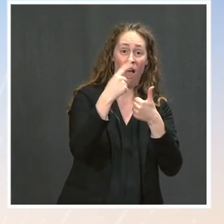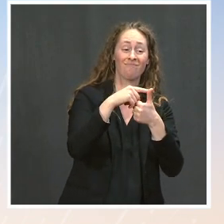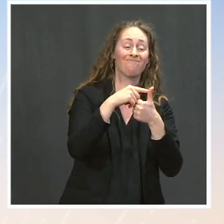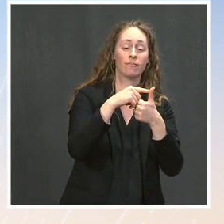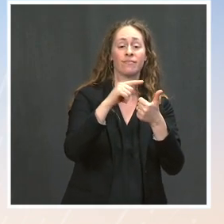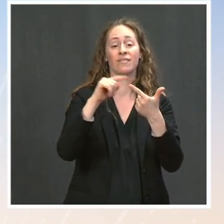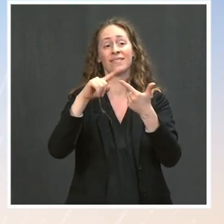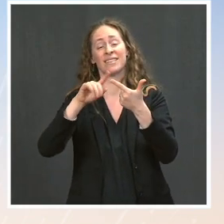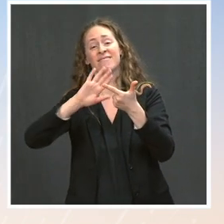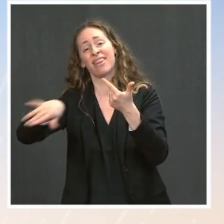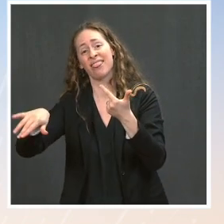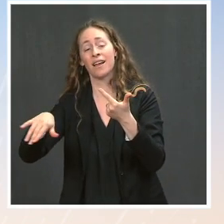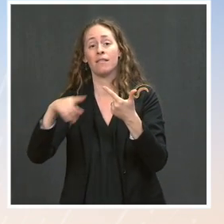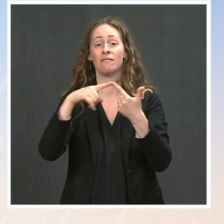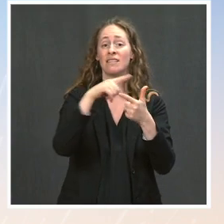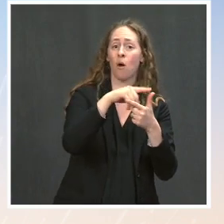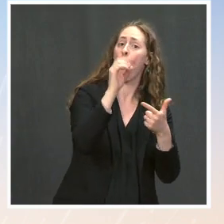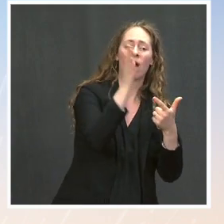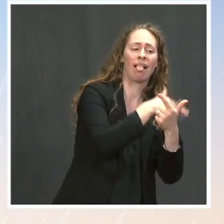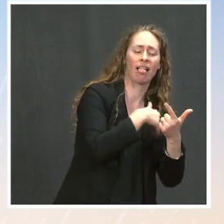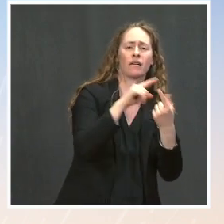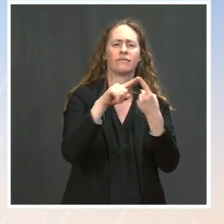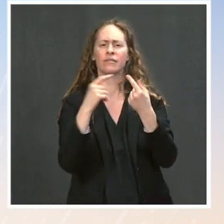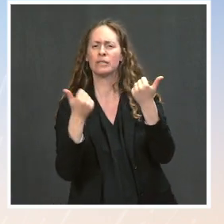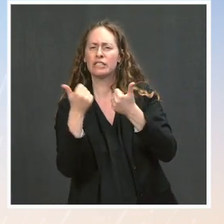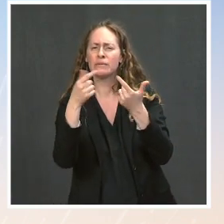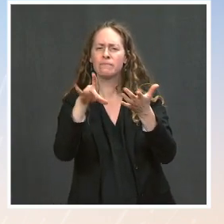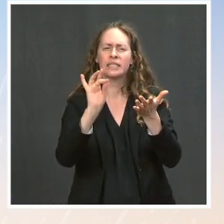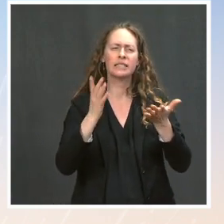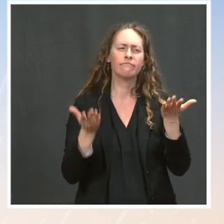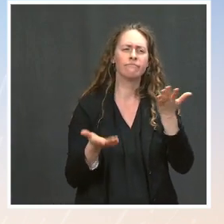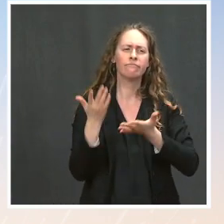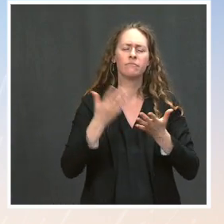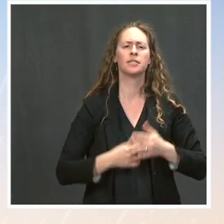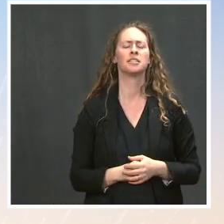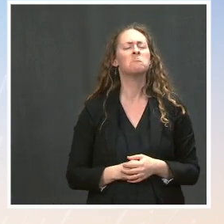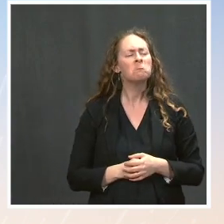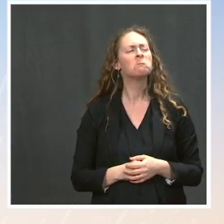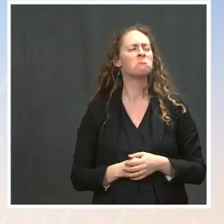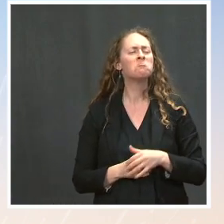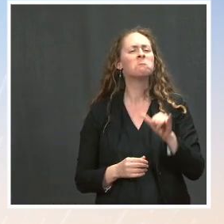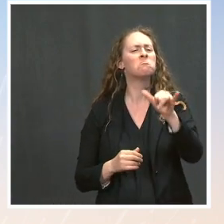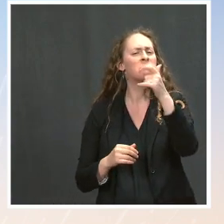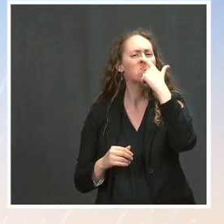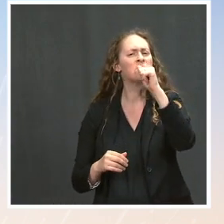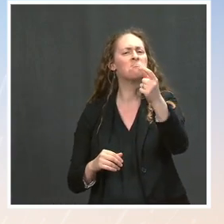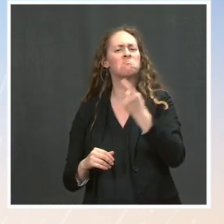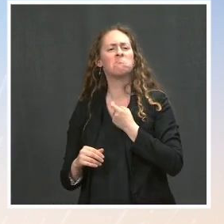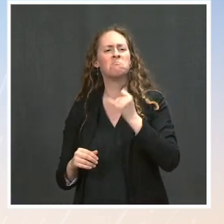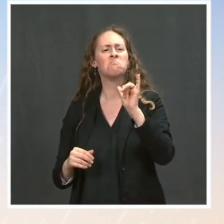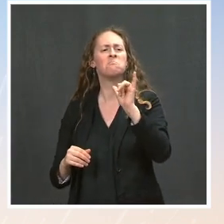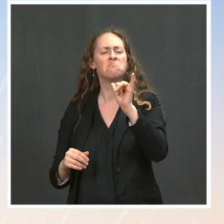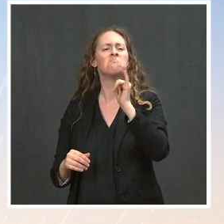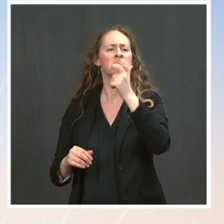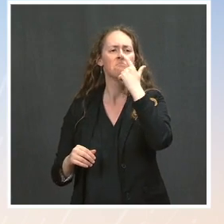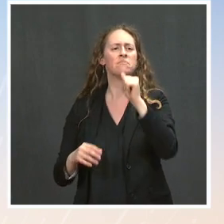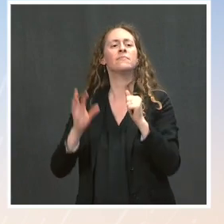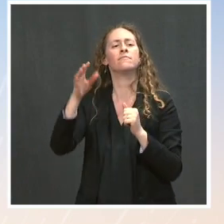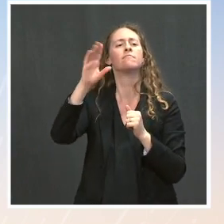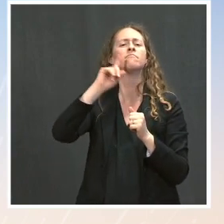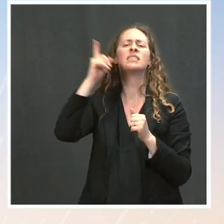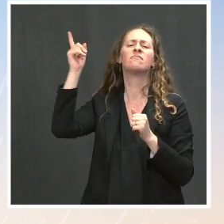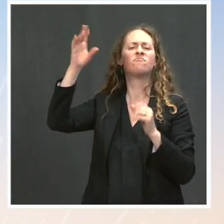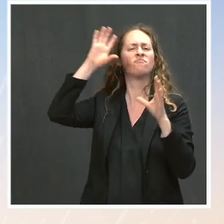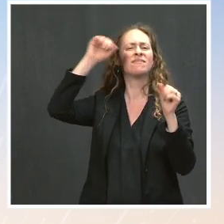interesting question. I would say that the president believes he's got to govern for all people. And that includes, of course, getting